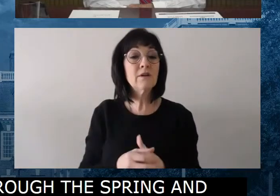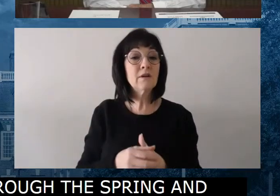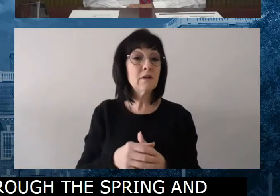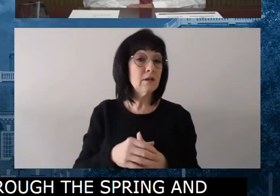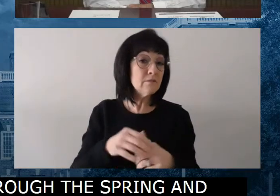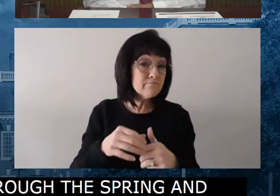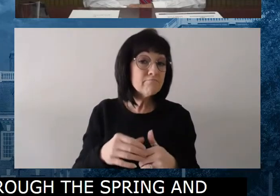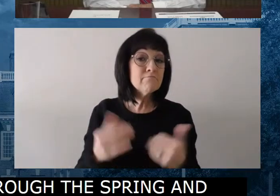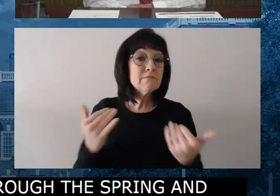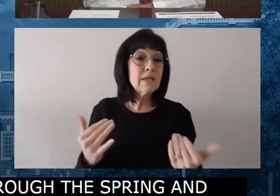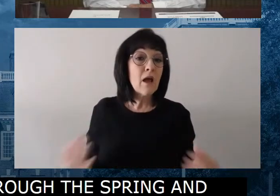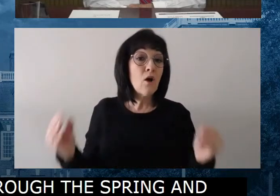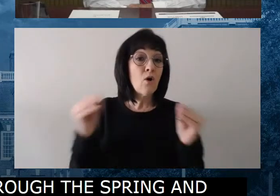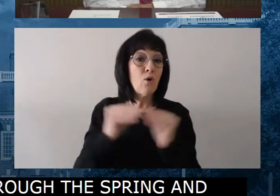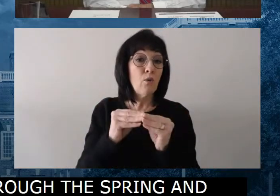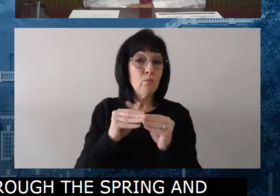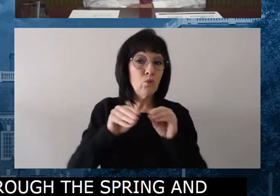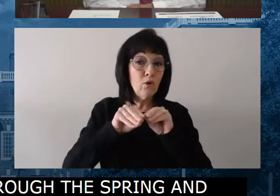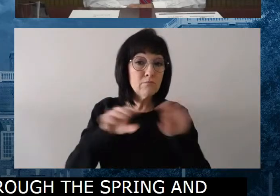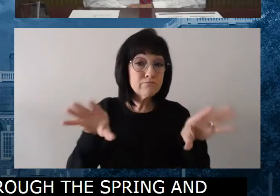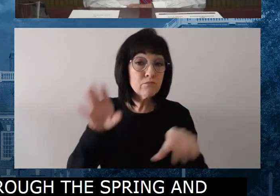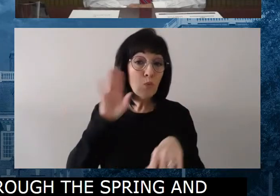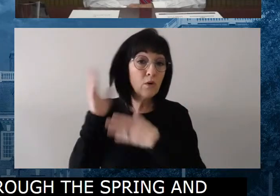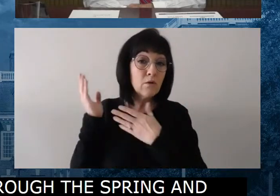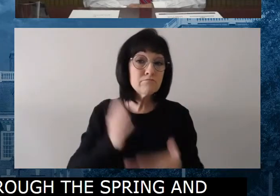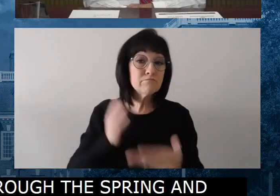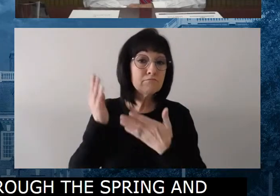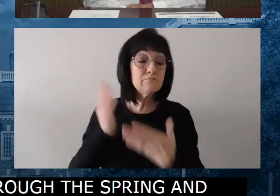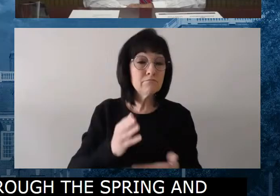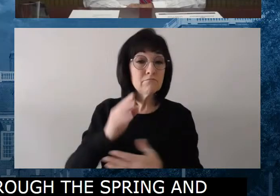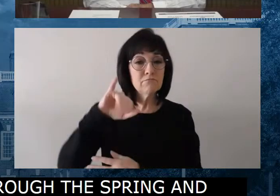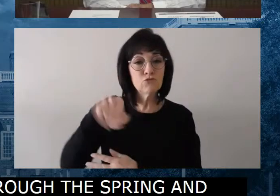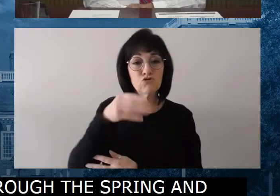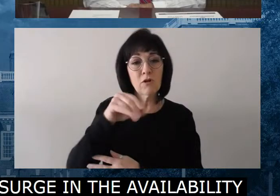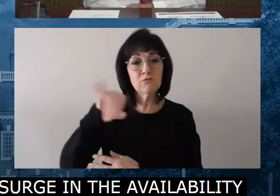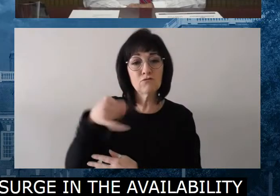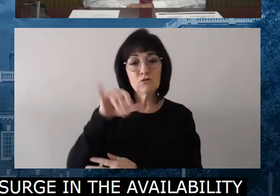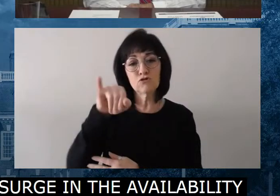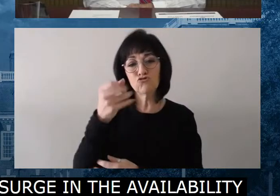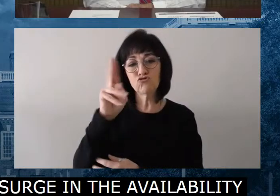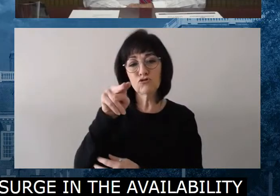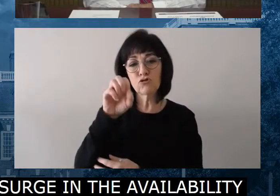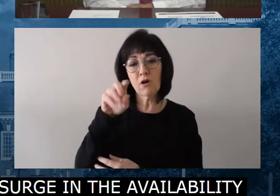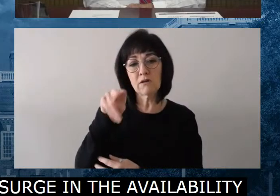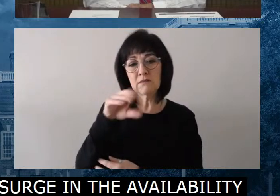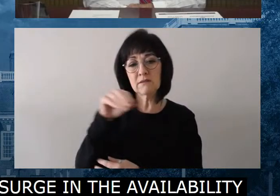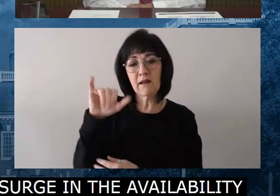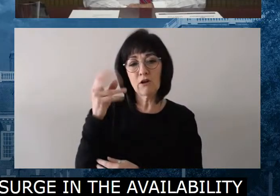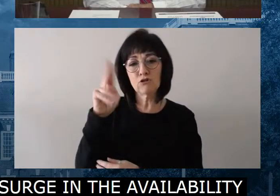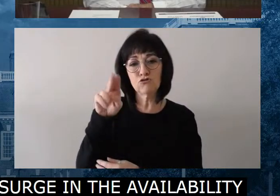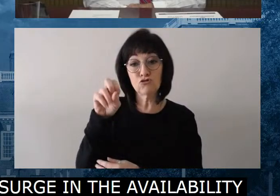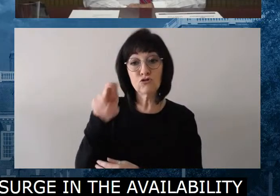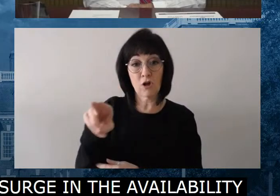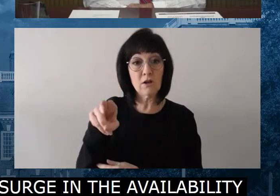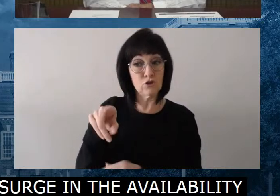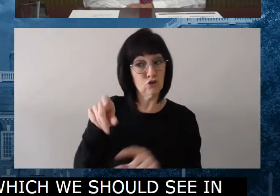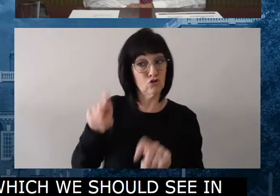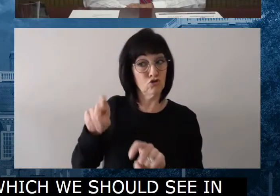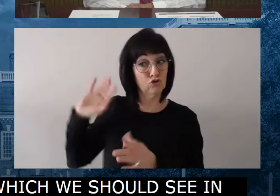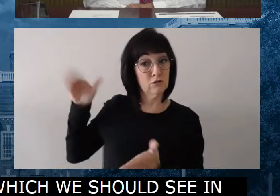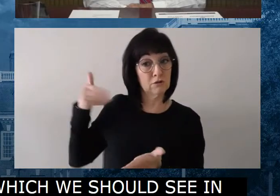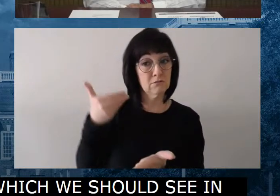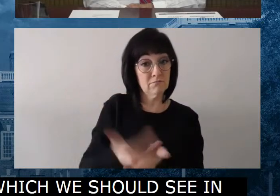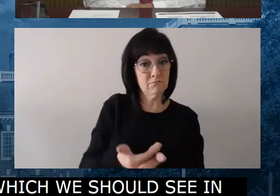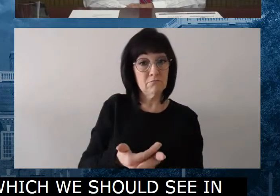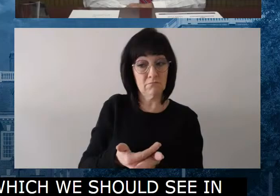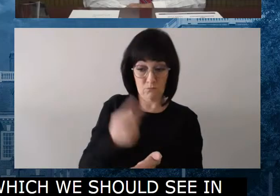vaccine, which we should see in another week or so. That's all really good news. We're getting the vaccines that